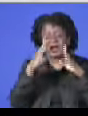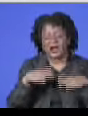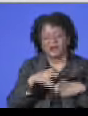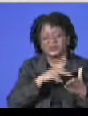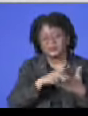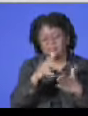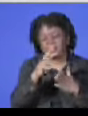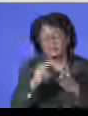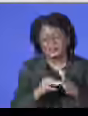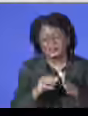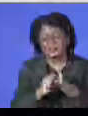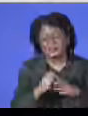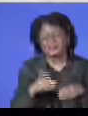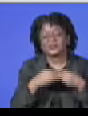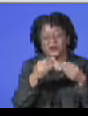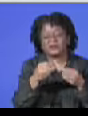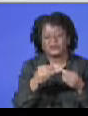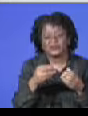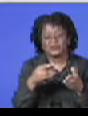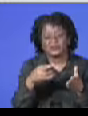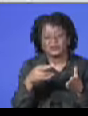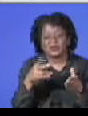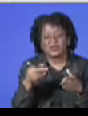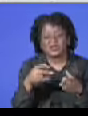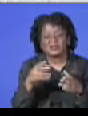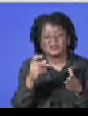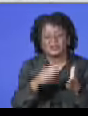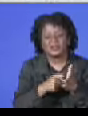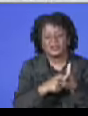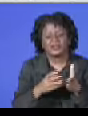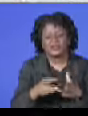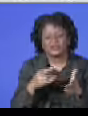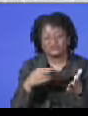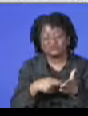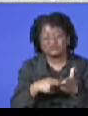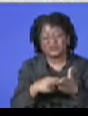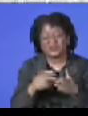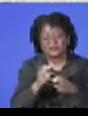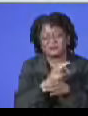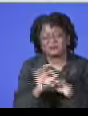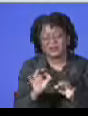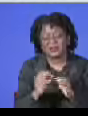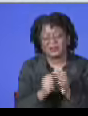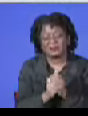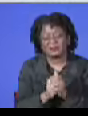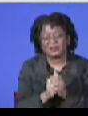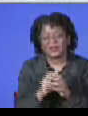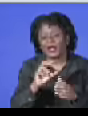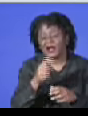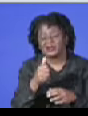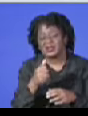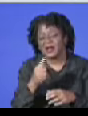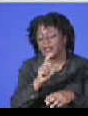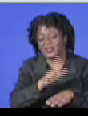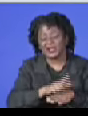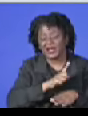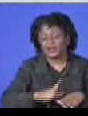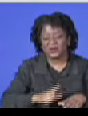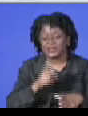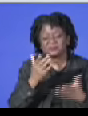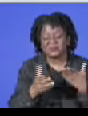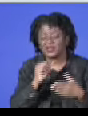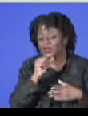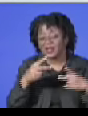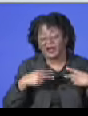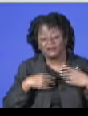also suggested they trade services, for example, painting or plumbing for their board. But he says other landlords may not have that option. You got to